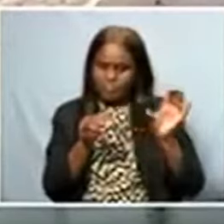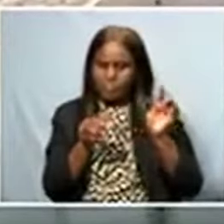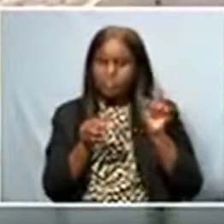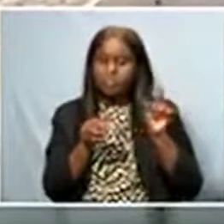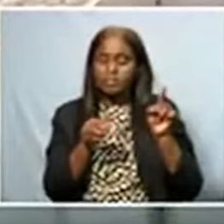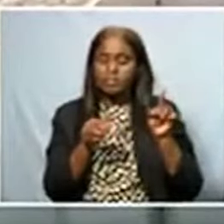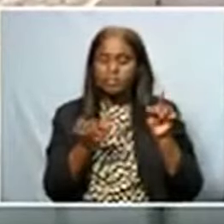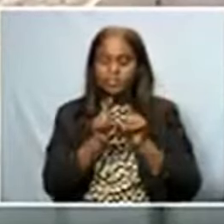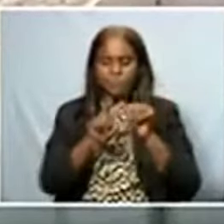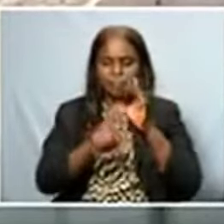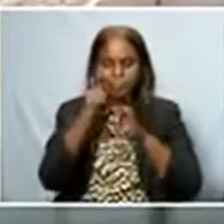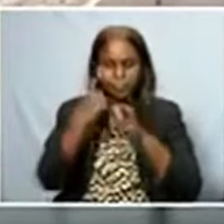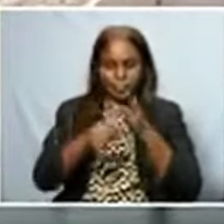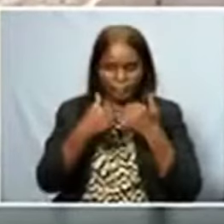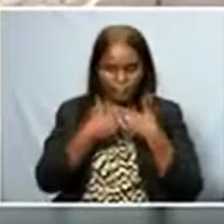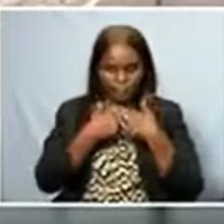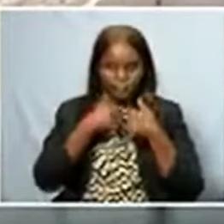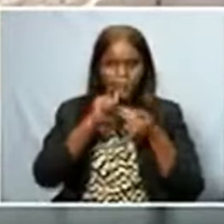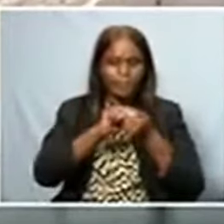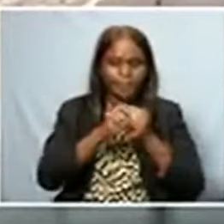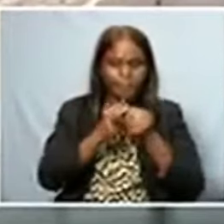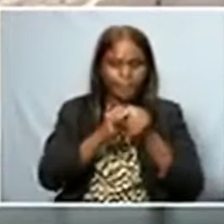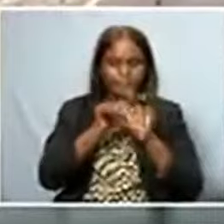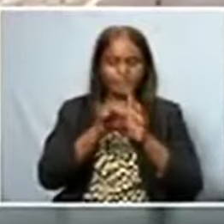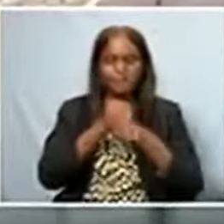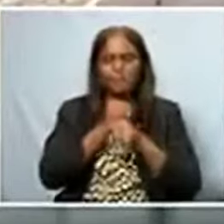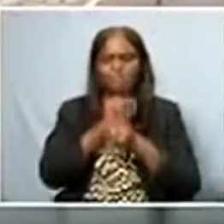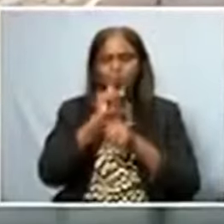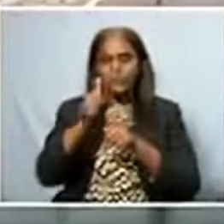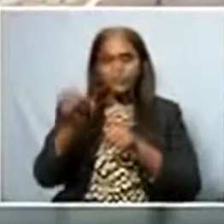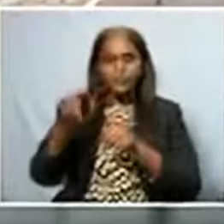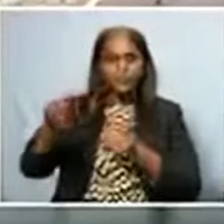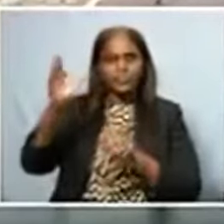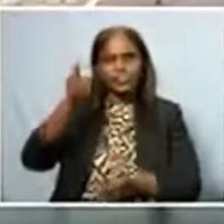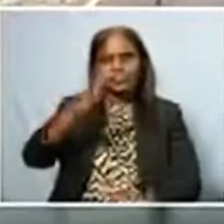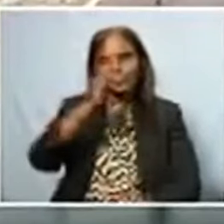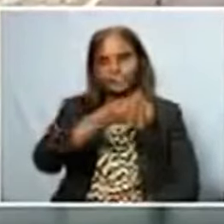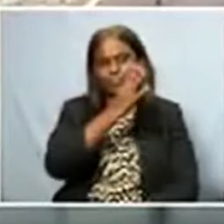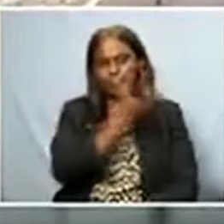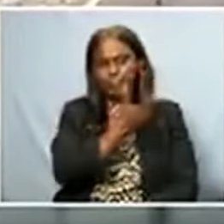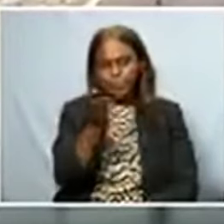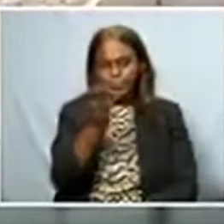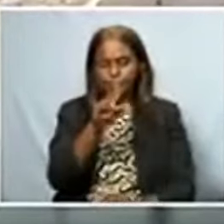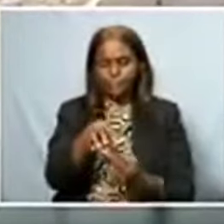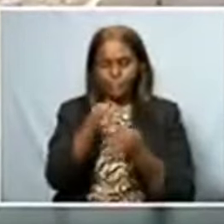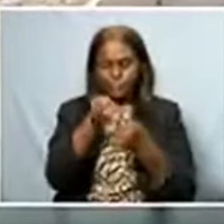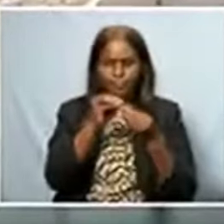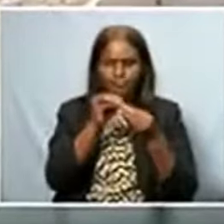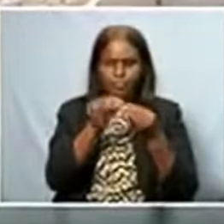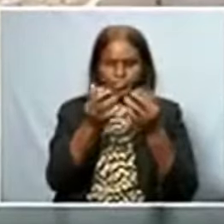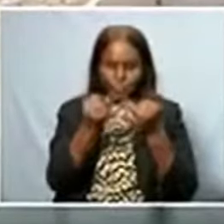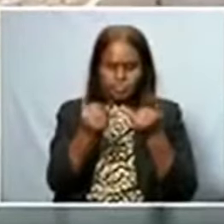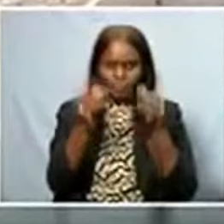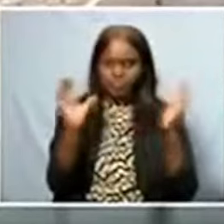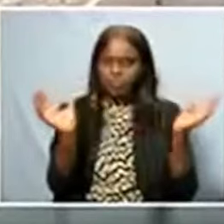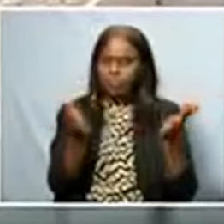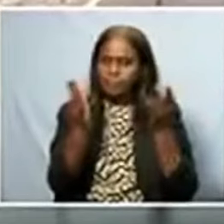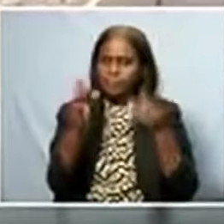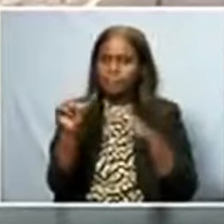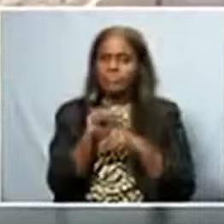you find that they have been having problems in making sure that they reach out to especially when they want to do